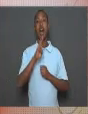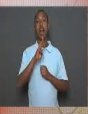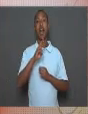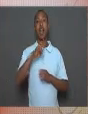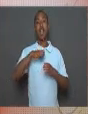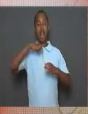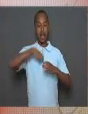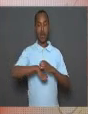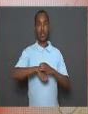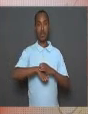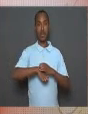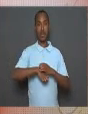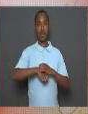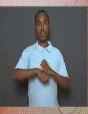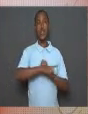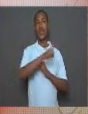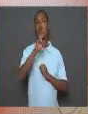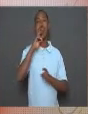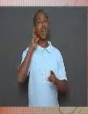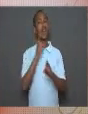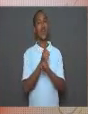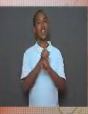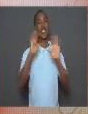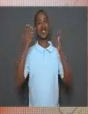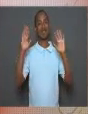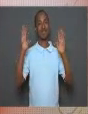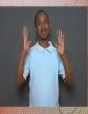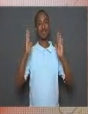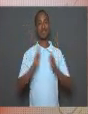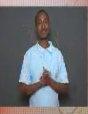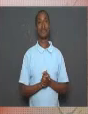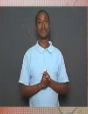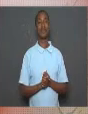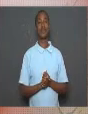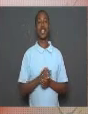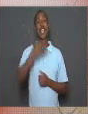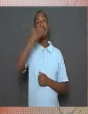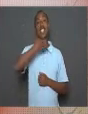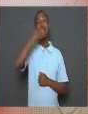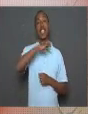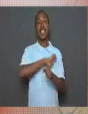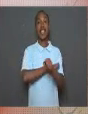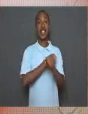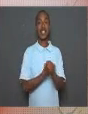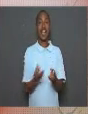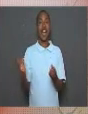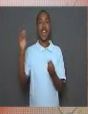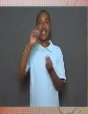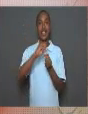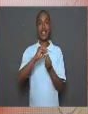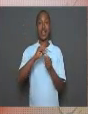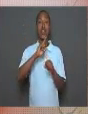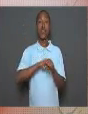are endothermic, then you are correct. The heat energy